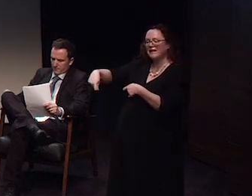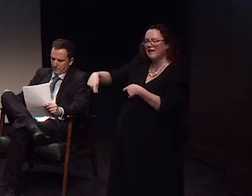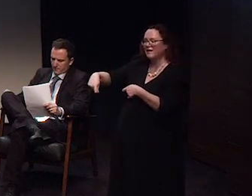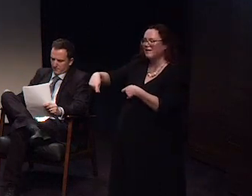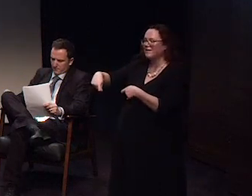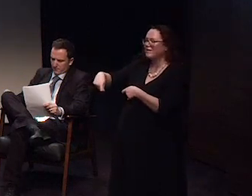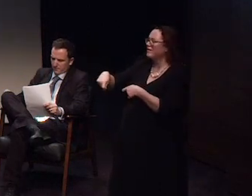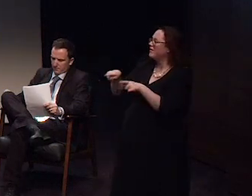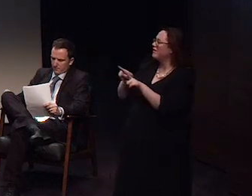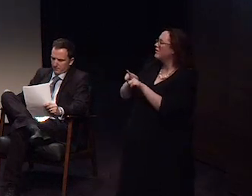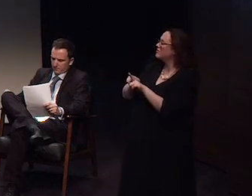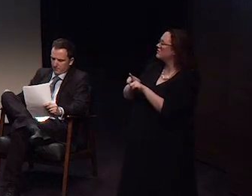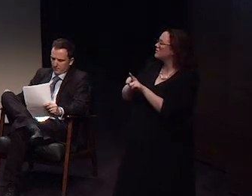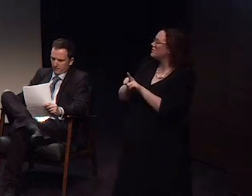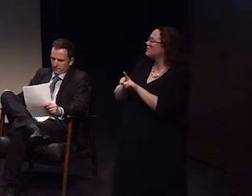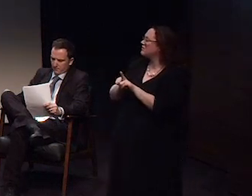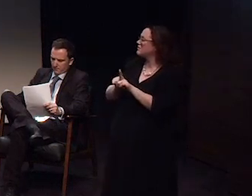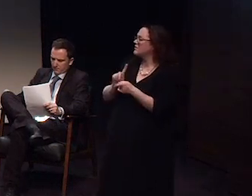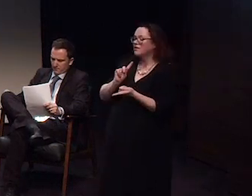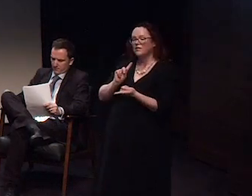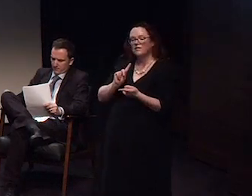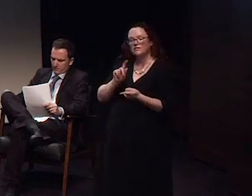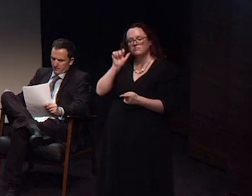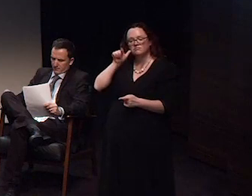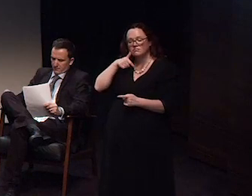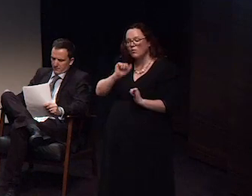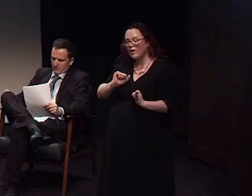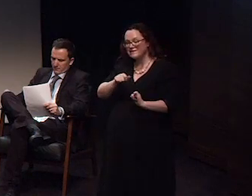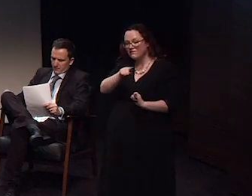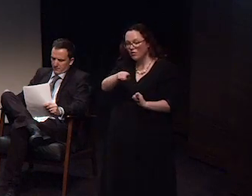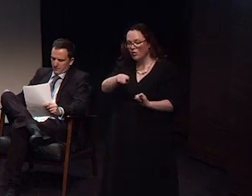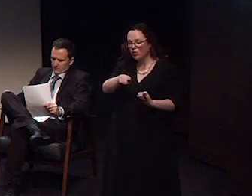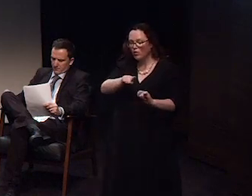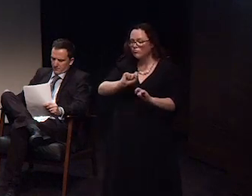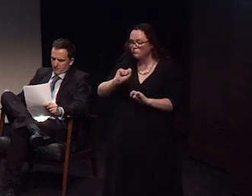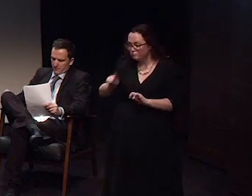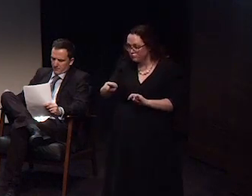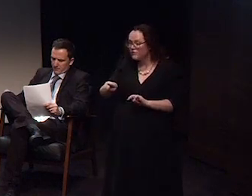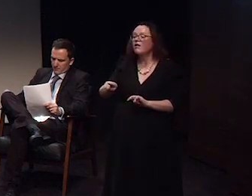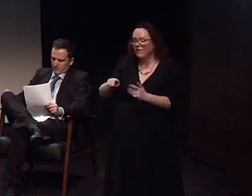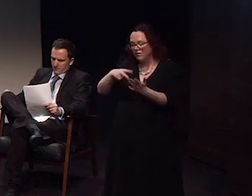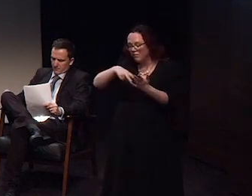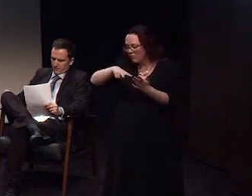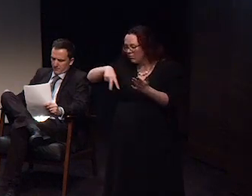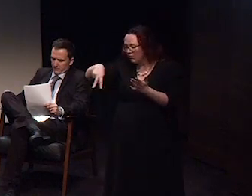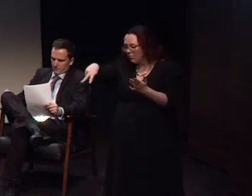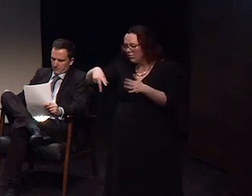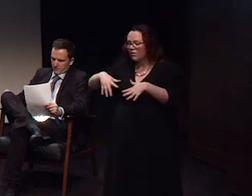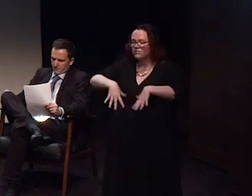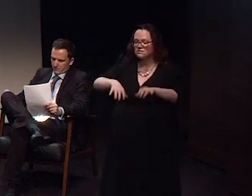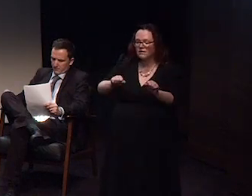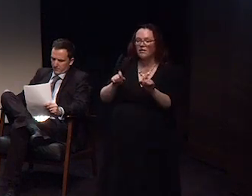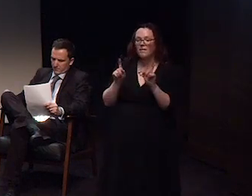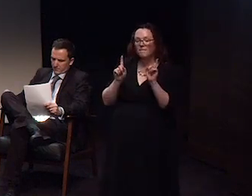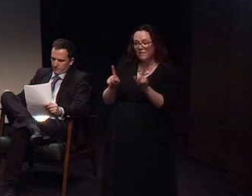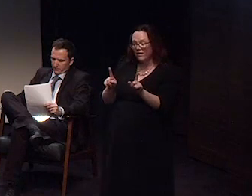are waiting for the app to open to perform the gesture. However, when they are used simultaneously, they provide valuable